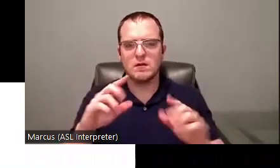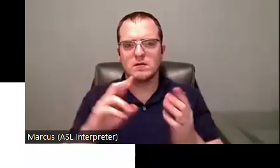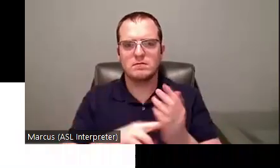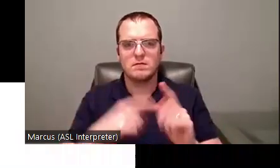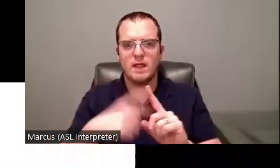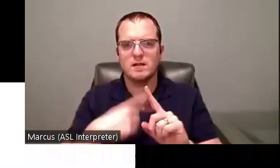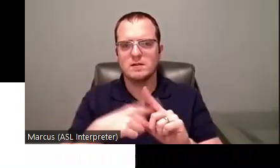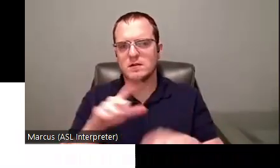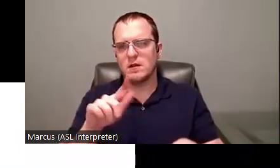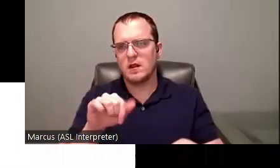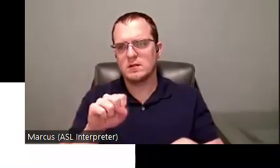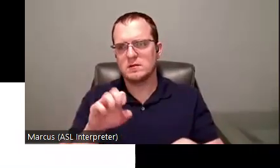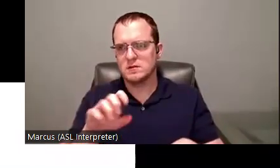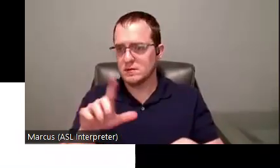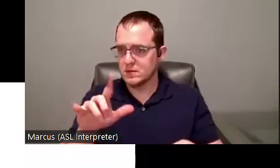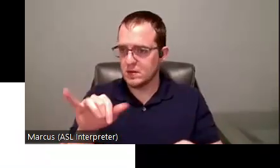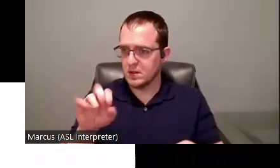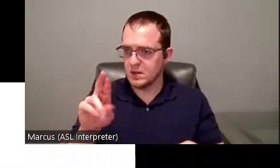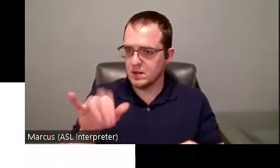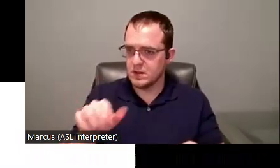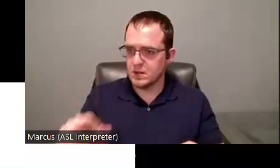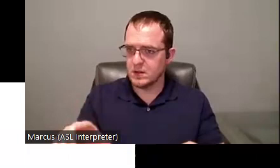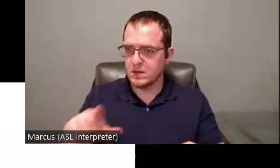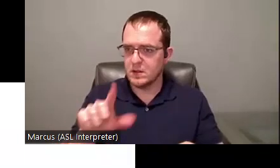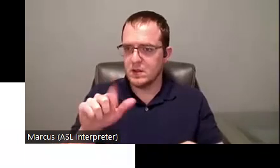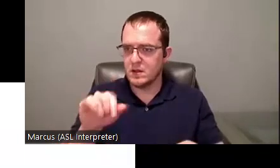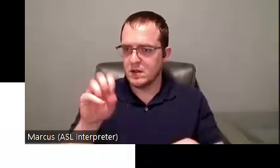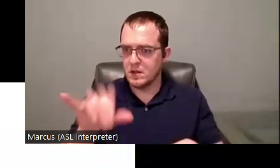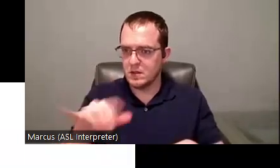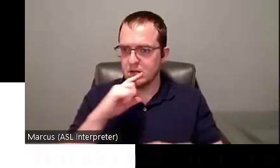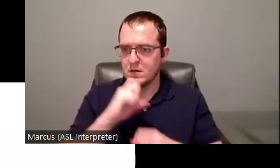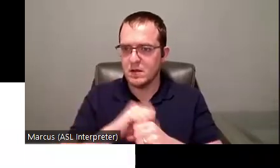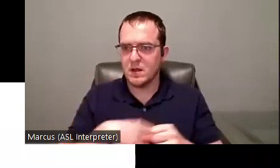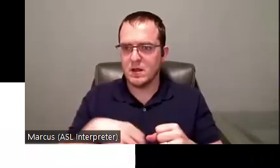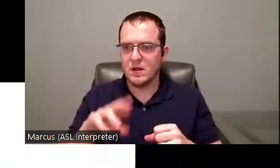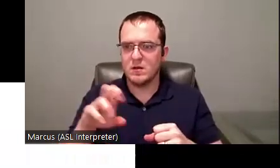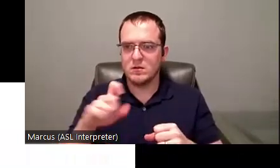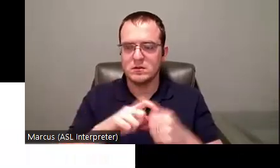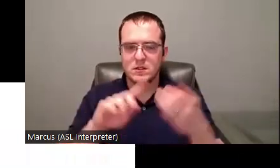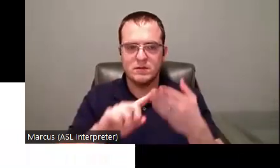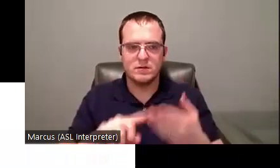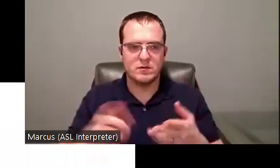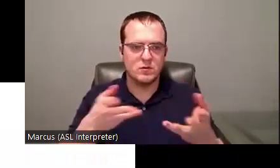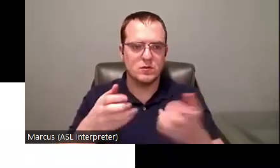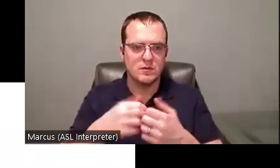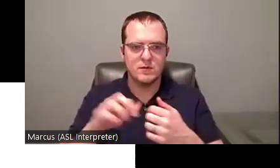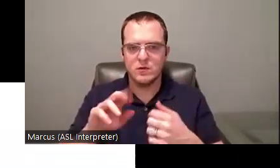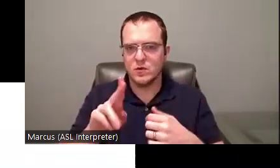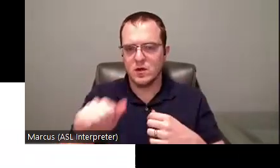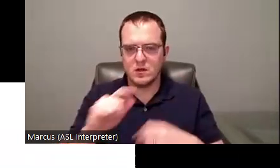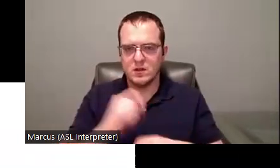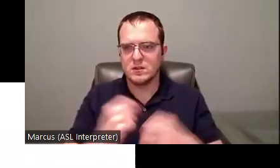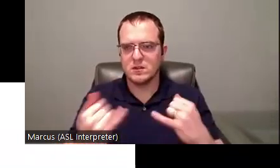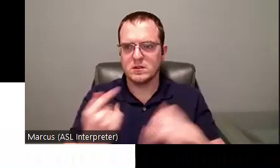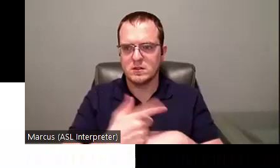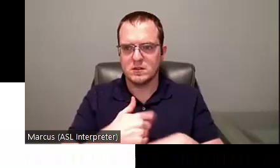Jupin, I believe, is joining us for this one. Hi, my name is Lindsay Jupin. I'm the real estate inventory manager here at the URA. And today I'm